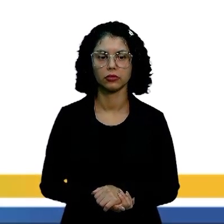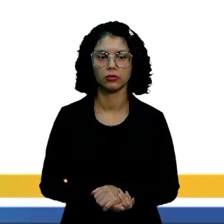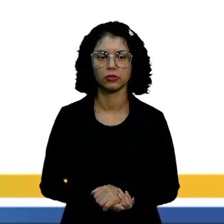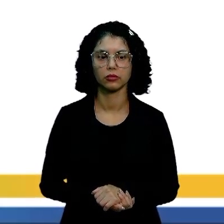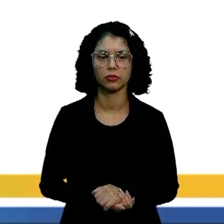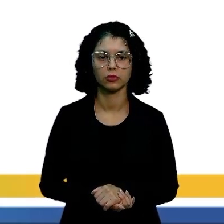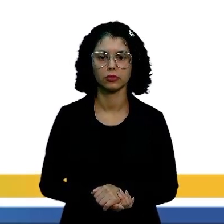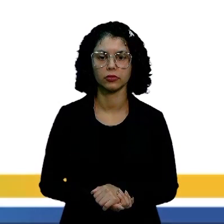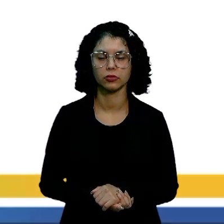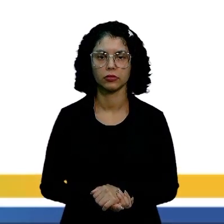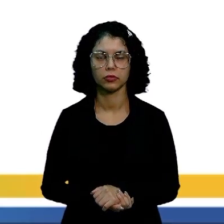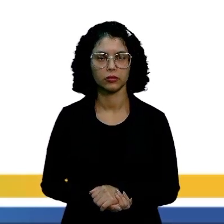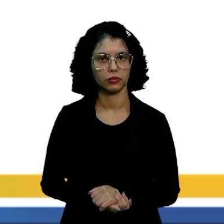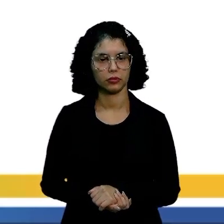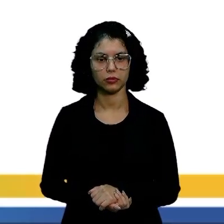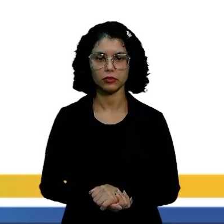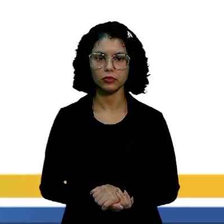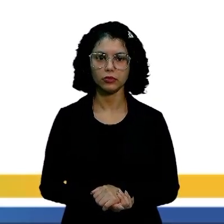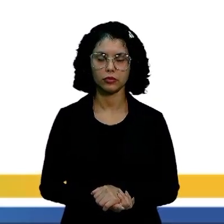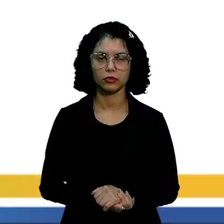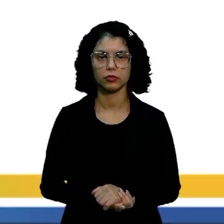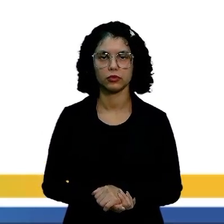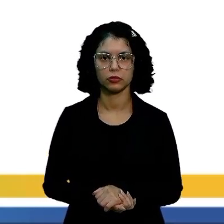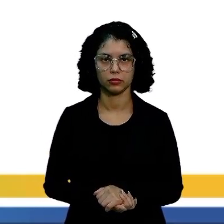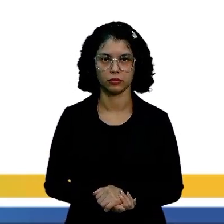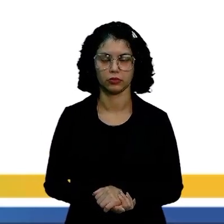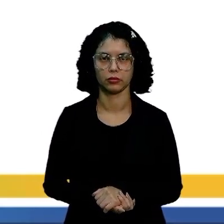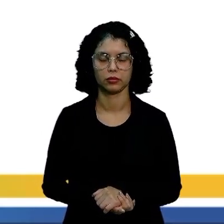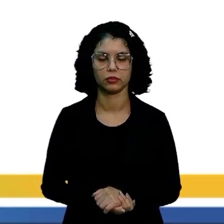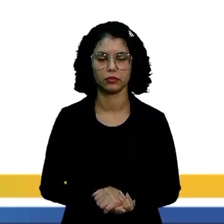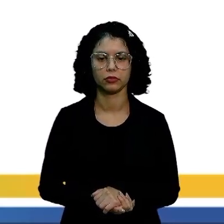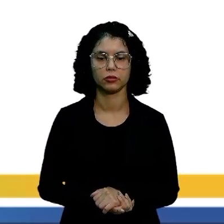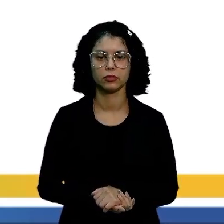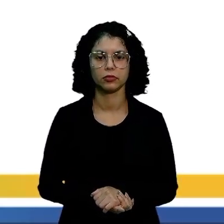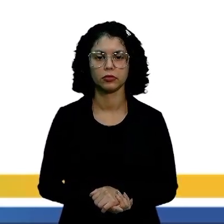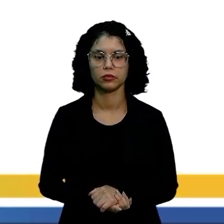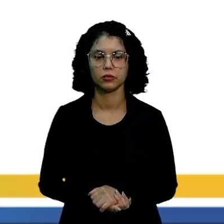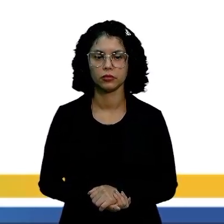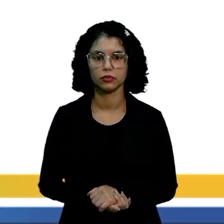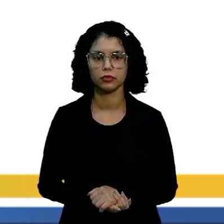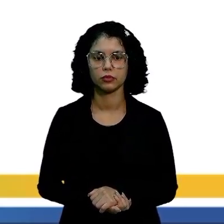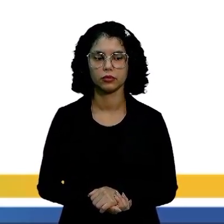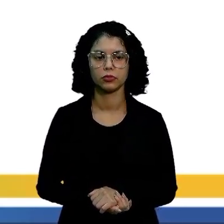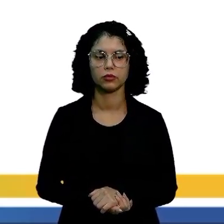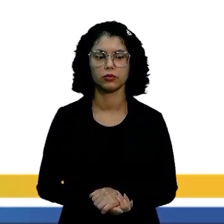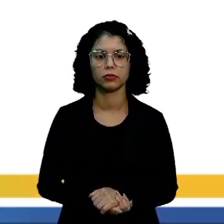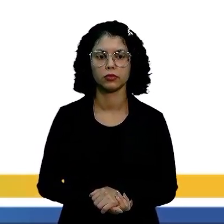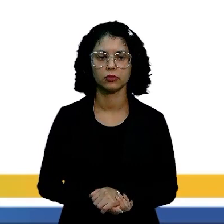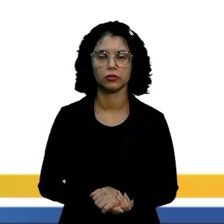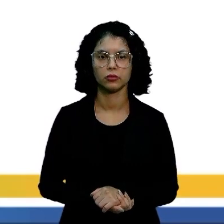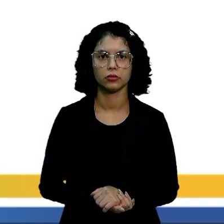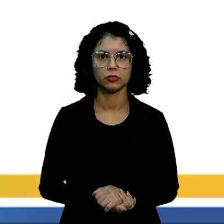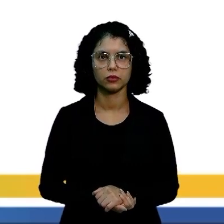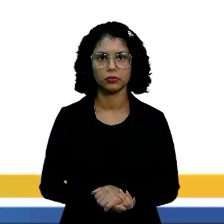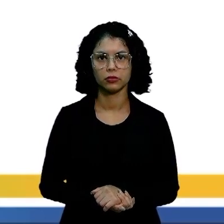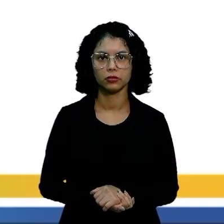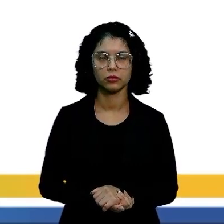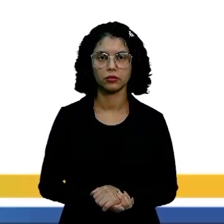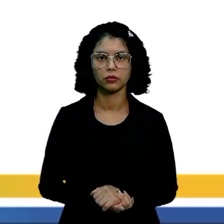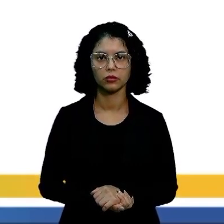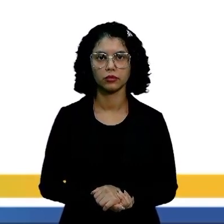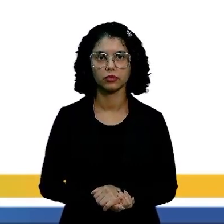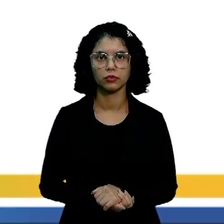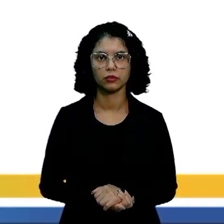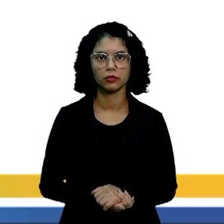revolution. Yet, two little-known companies have a huge head start. Get their names in a